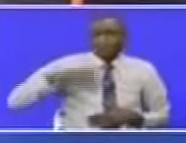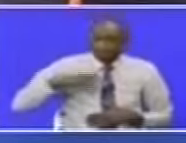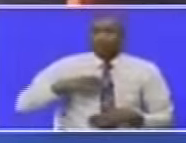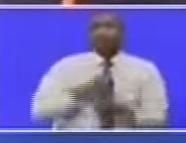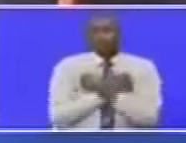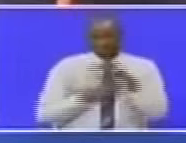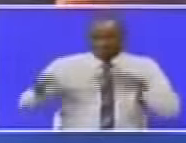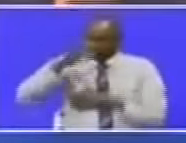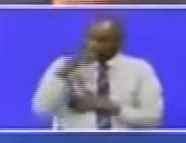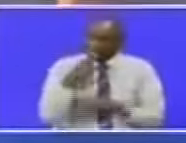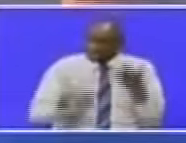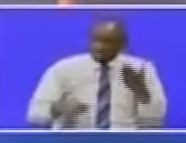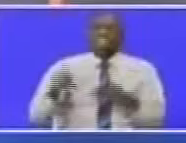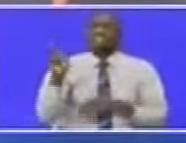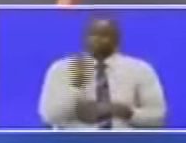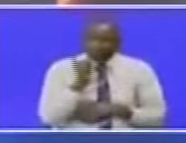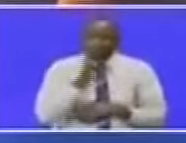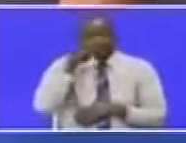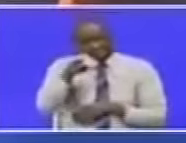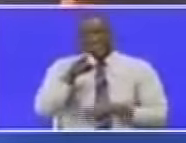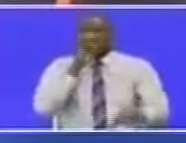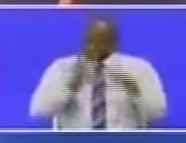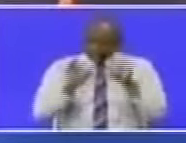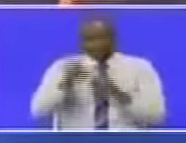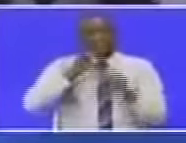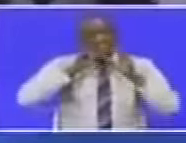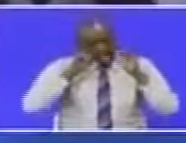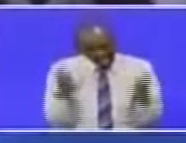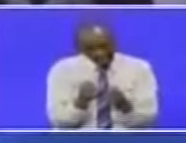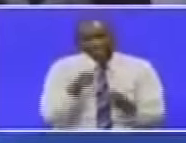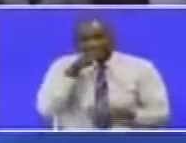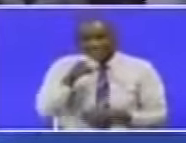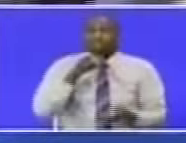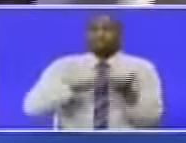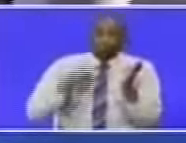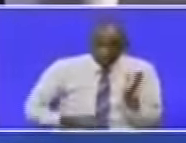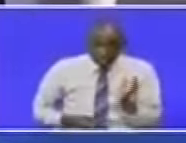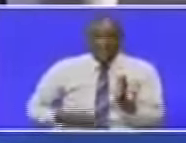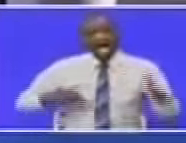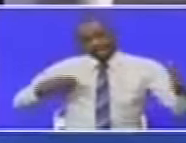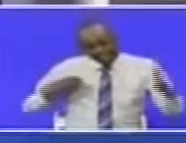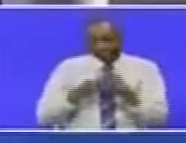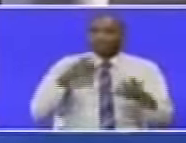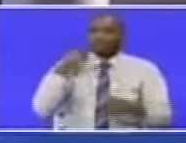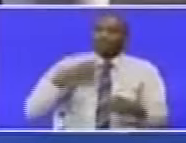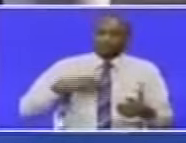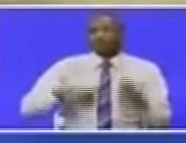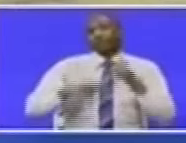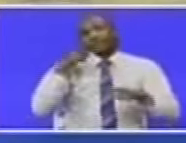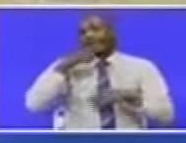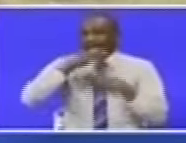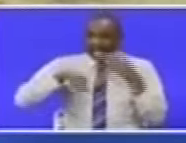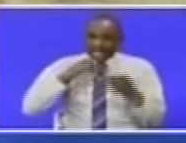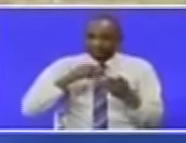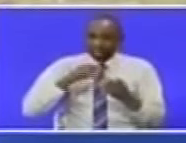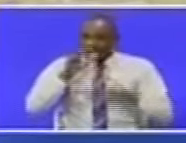globally believe that tomorrow's banning of the illegal ivory will send a firm statement against poaching, which threatens to wipe out